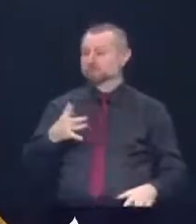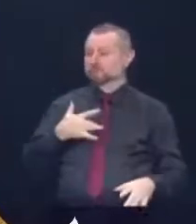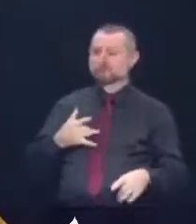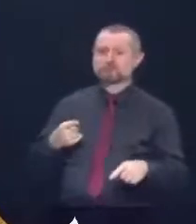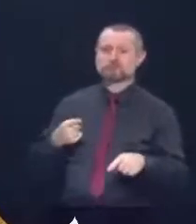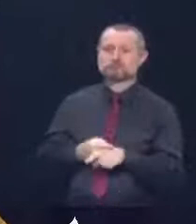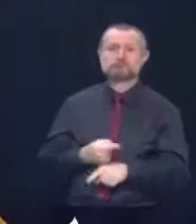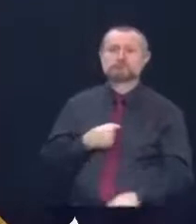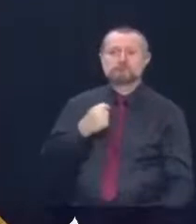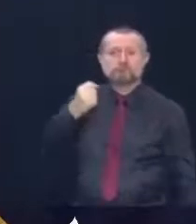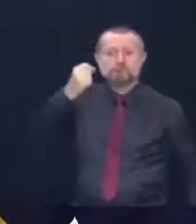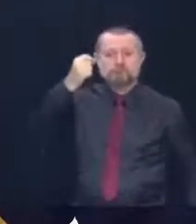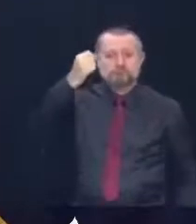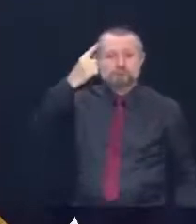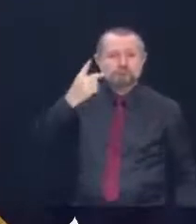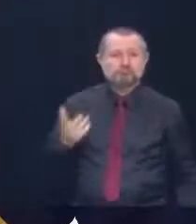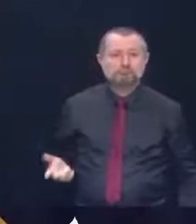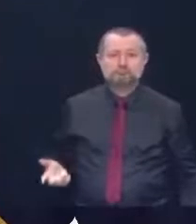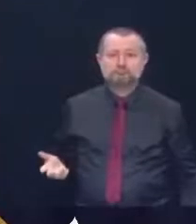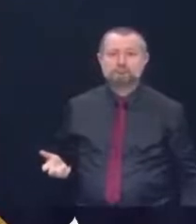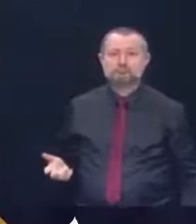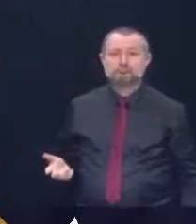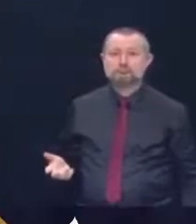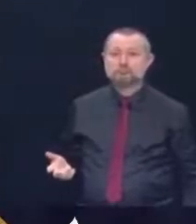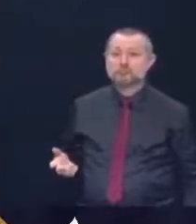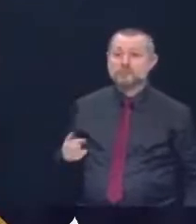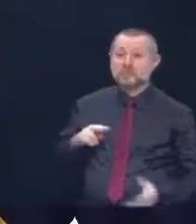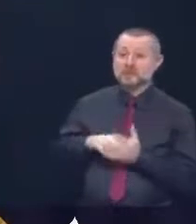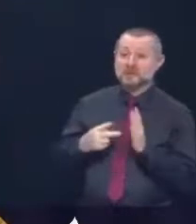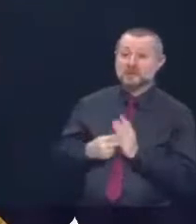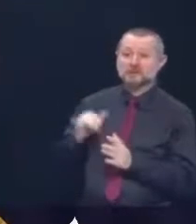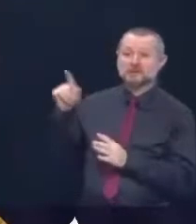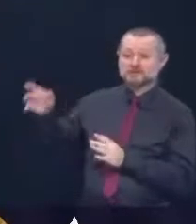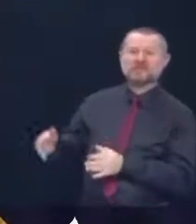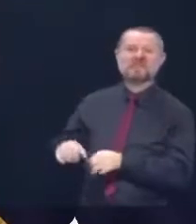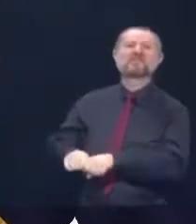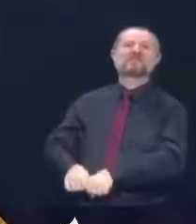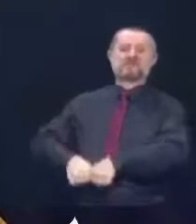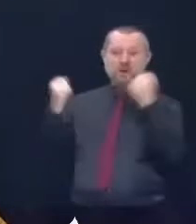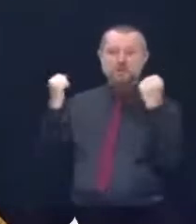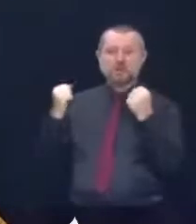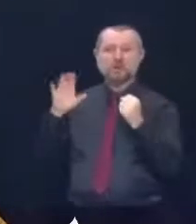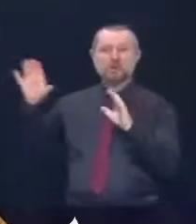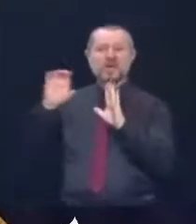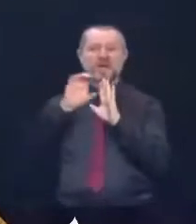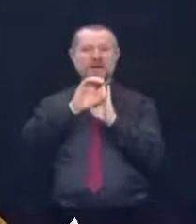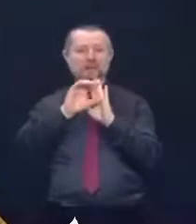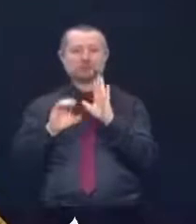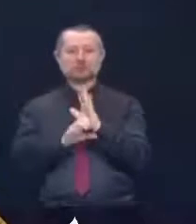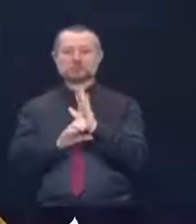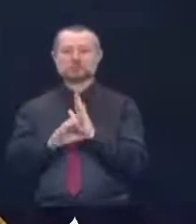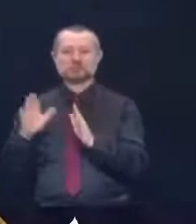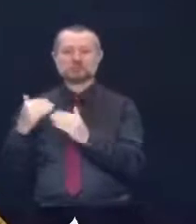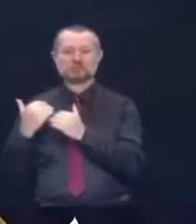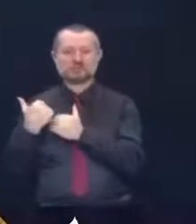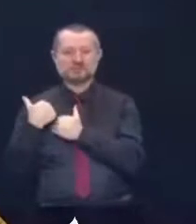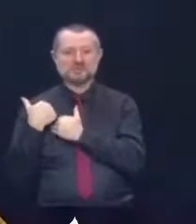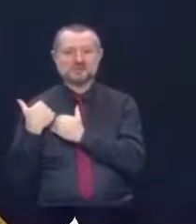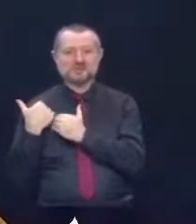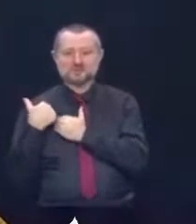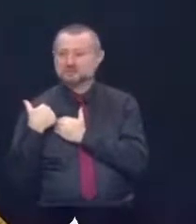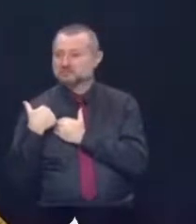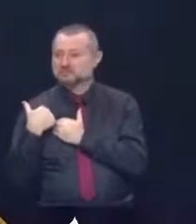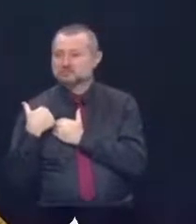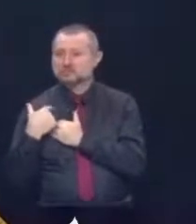I believe that law enforcement officer violates his or her constitutional duty. I don't consider them a